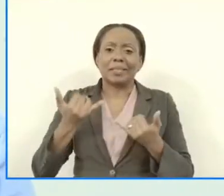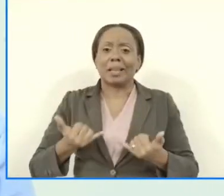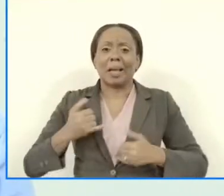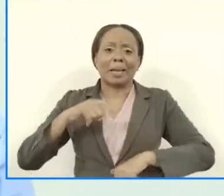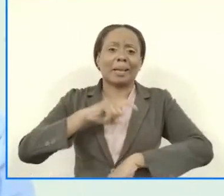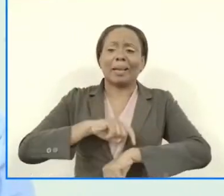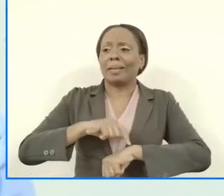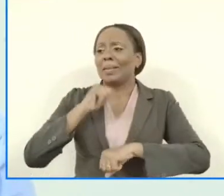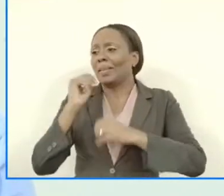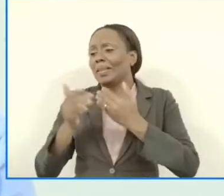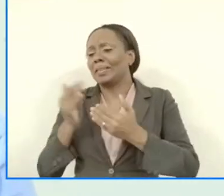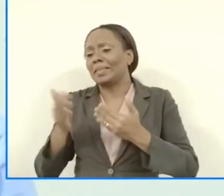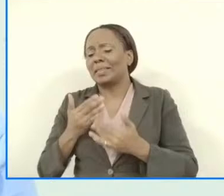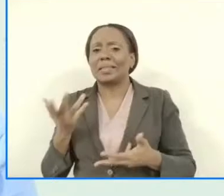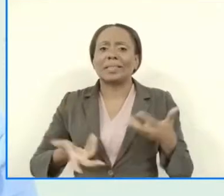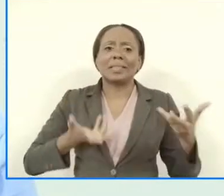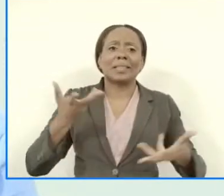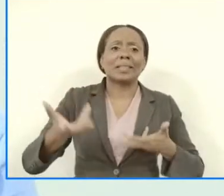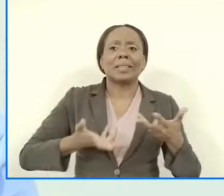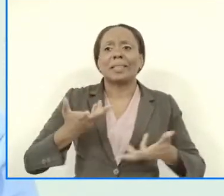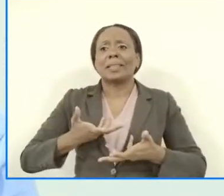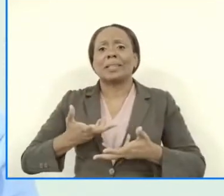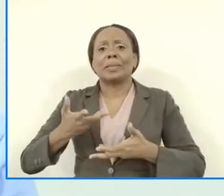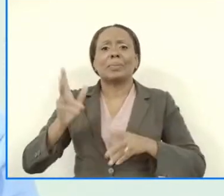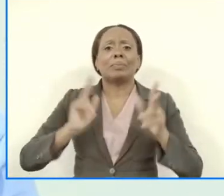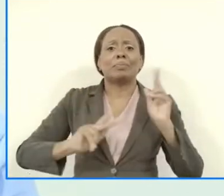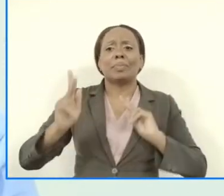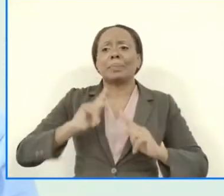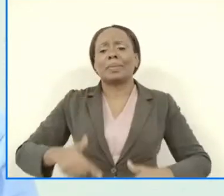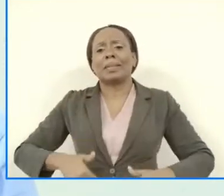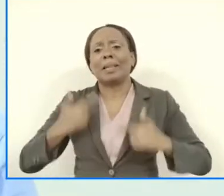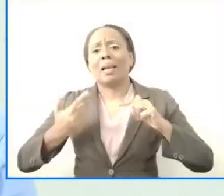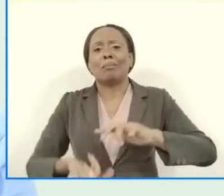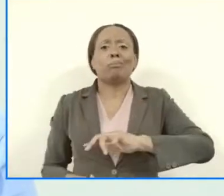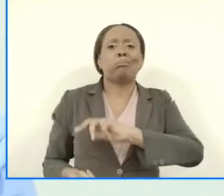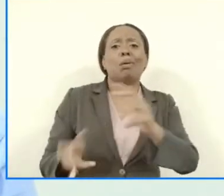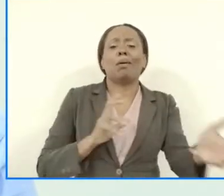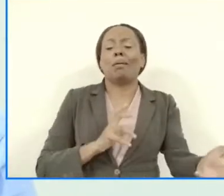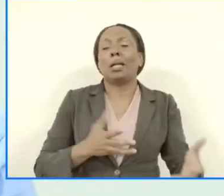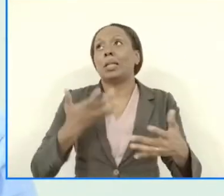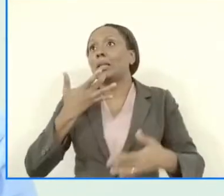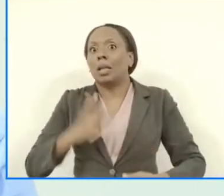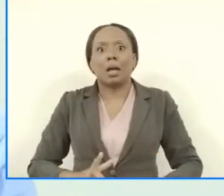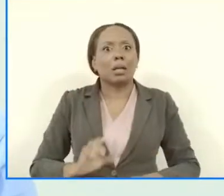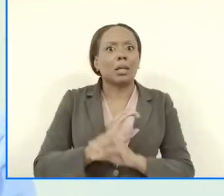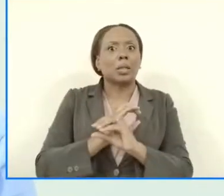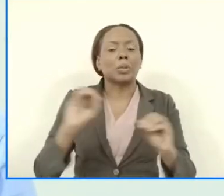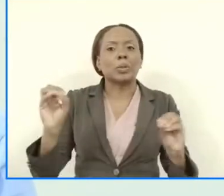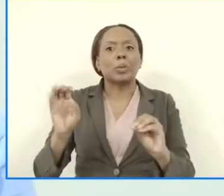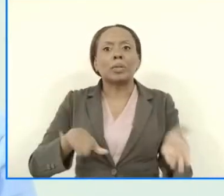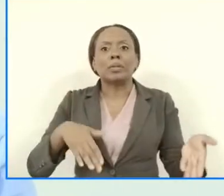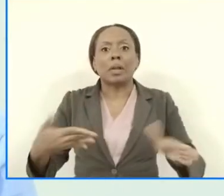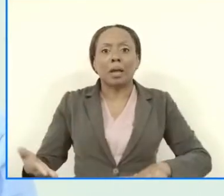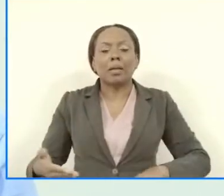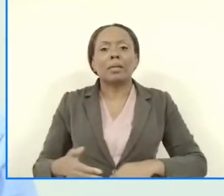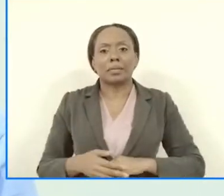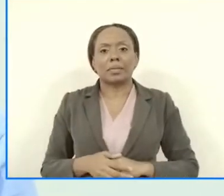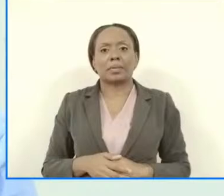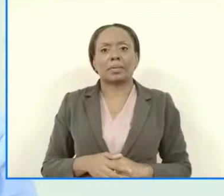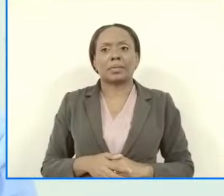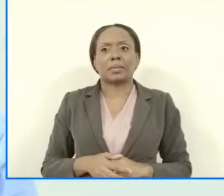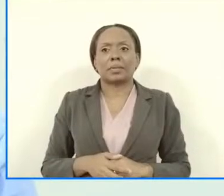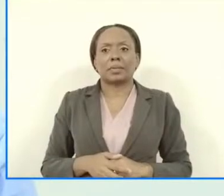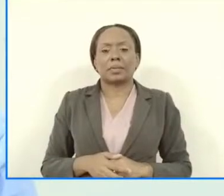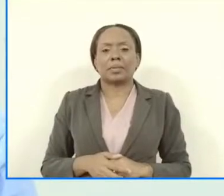very, very difficult time for people. Lives have been affected. Luckily, no lives have been lost, but people have lost everything.